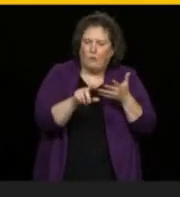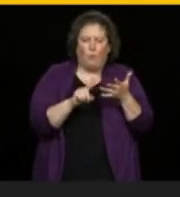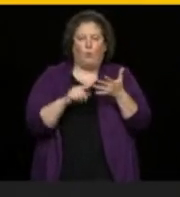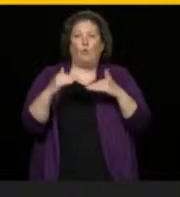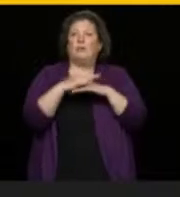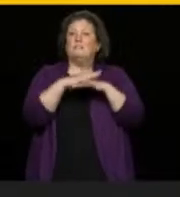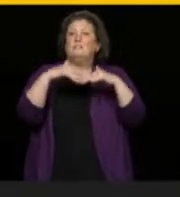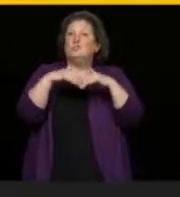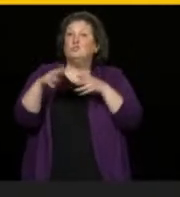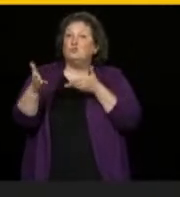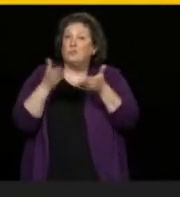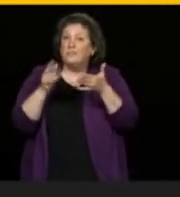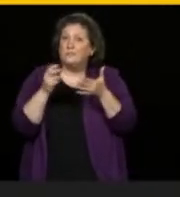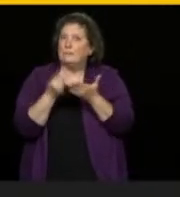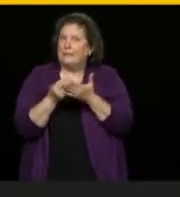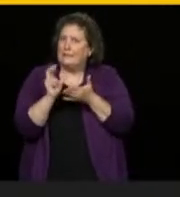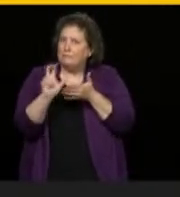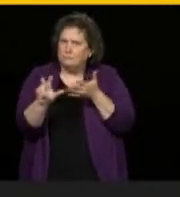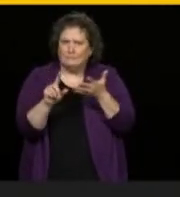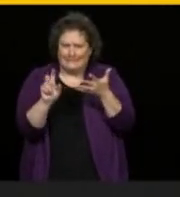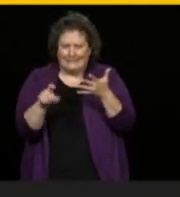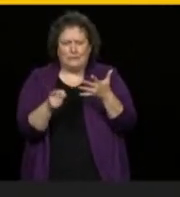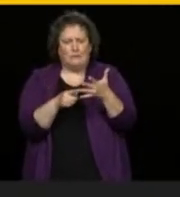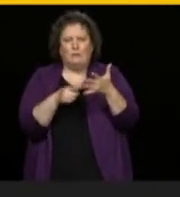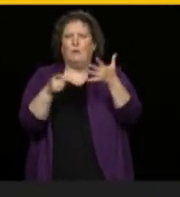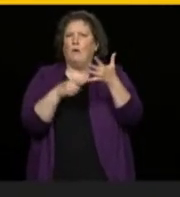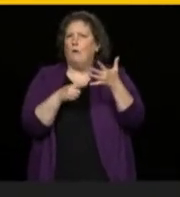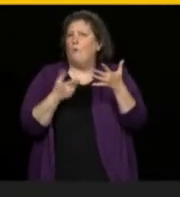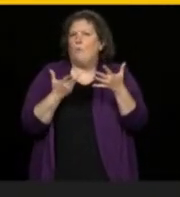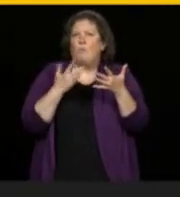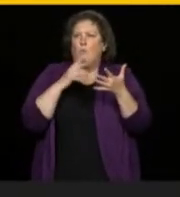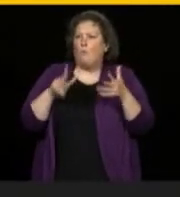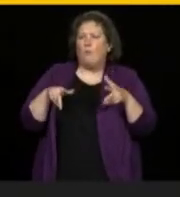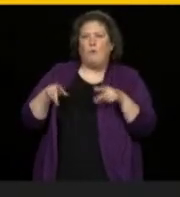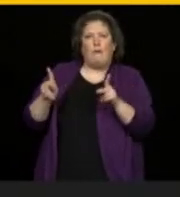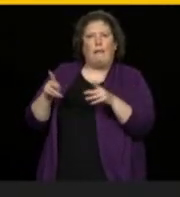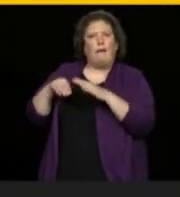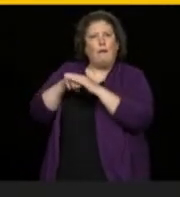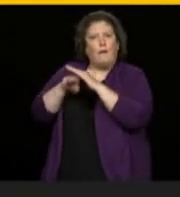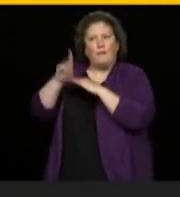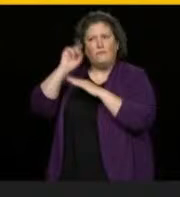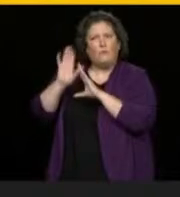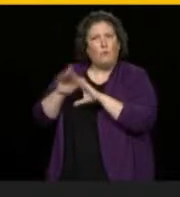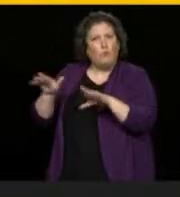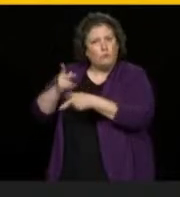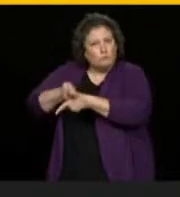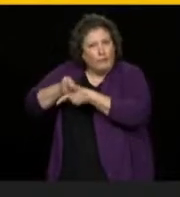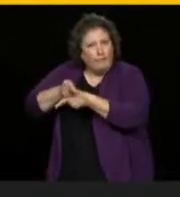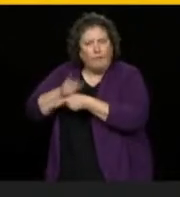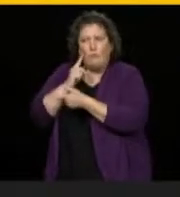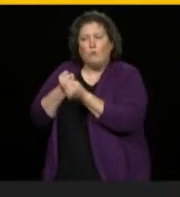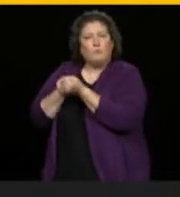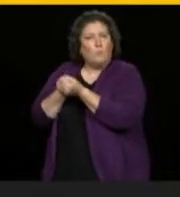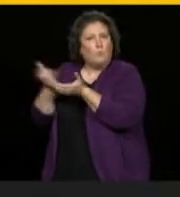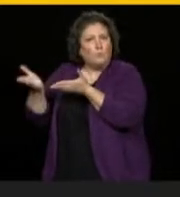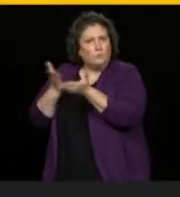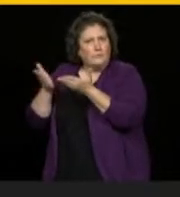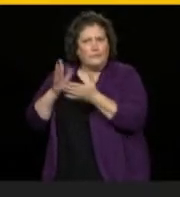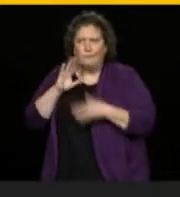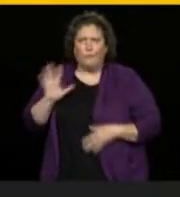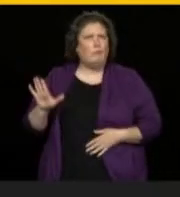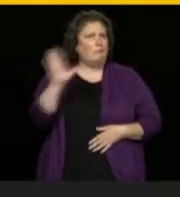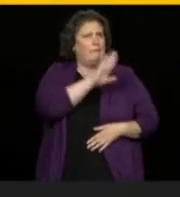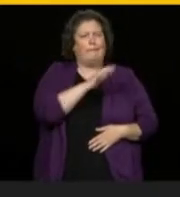we're allowing access to childcare and support services right across the country for vulnerable